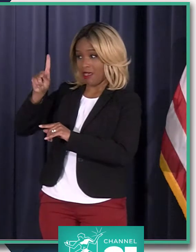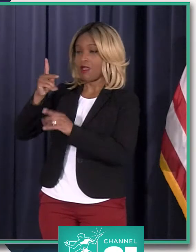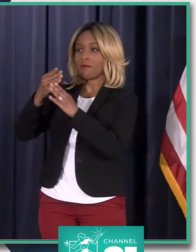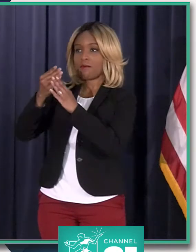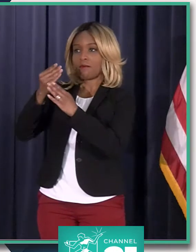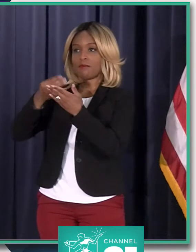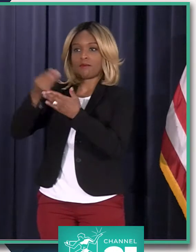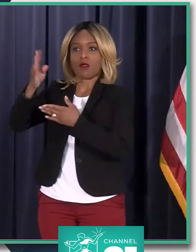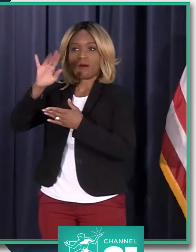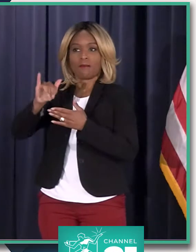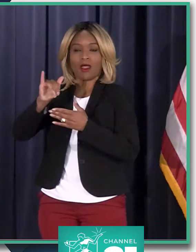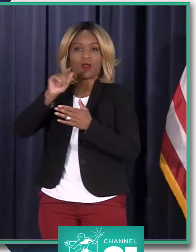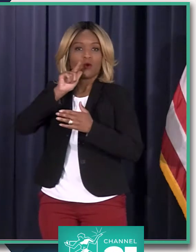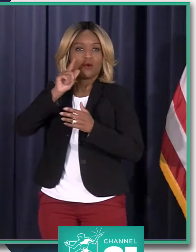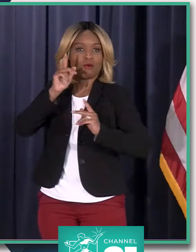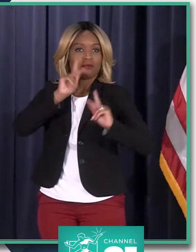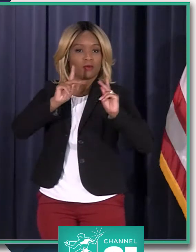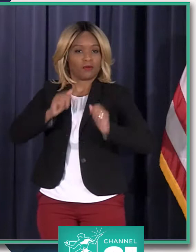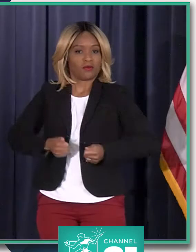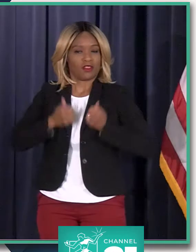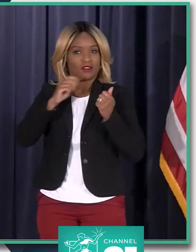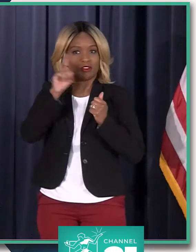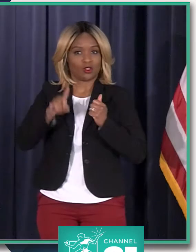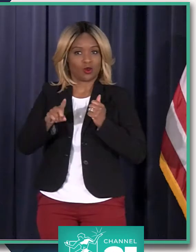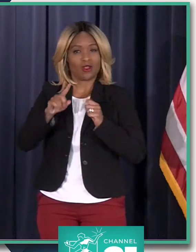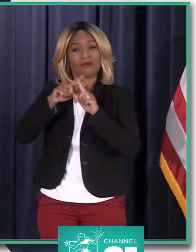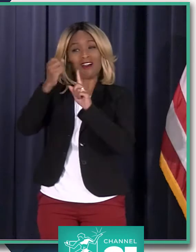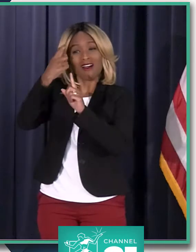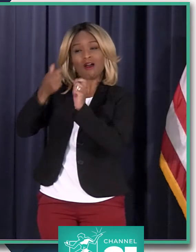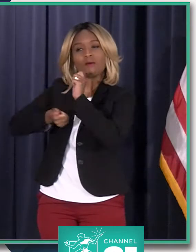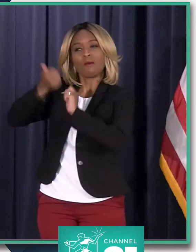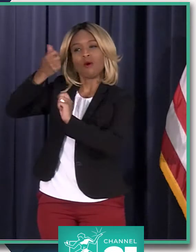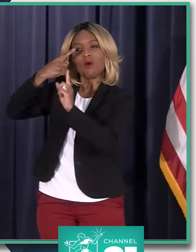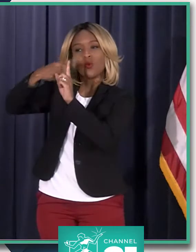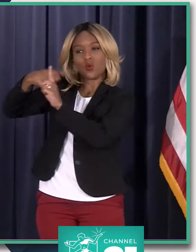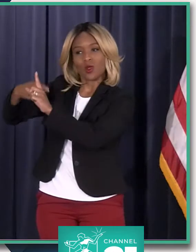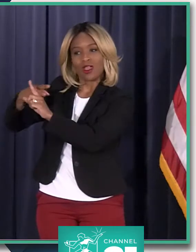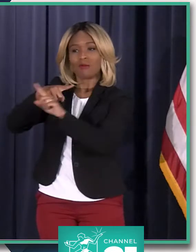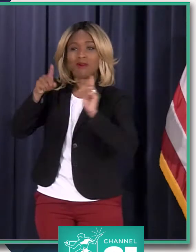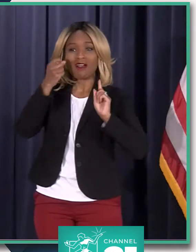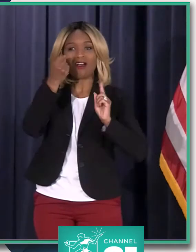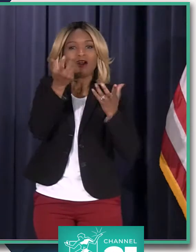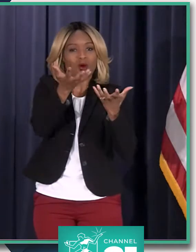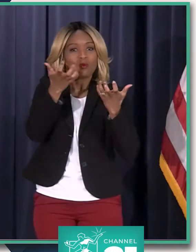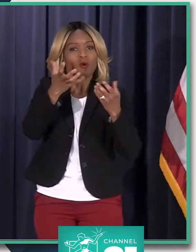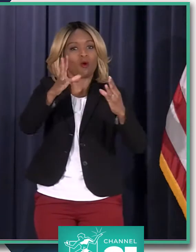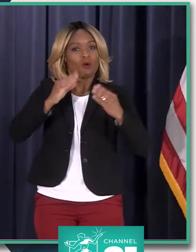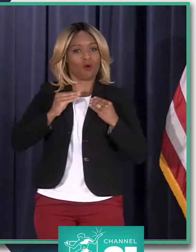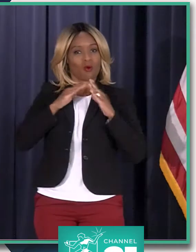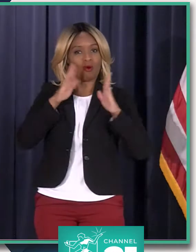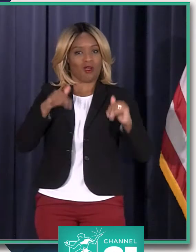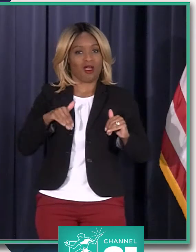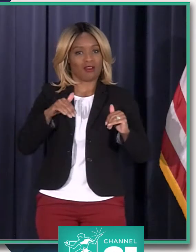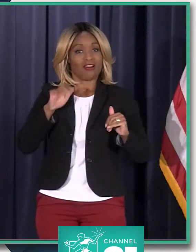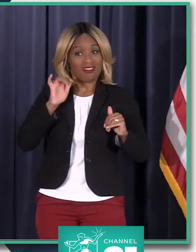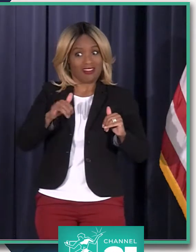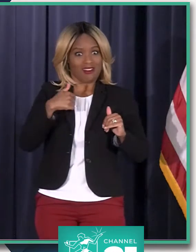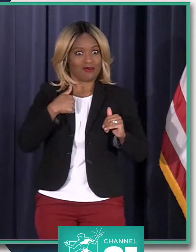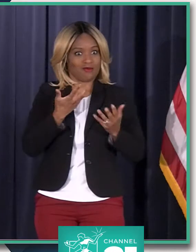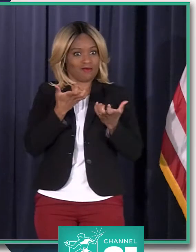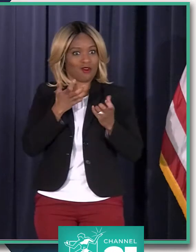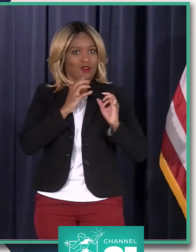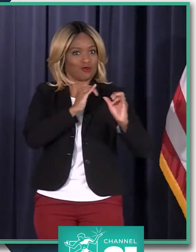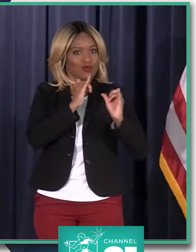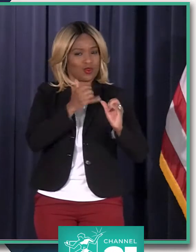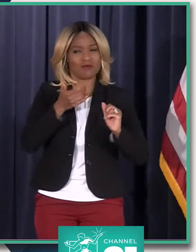are bought by renters who want to be homeowners. And that's what we want. This city was once one of the highest percentages of cities